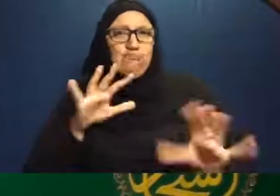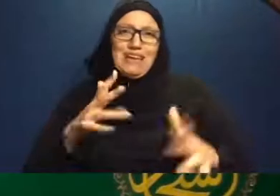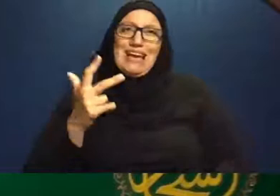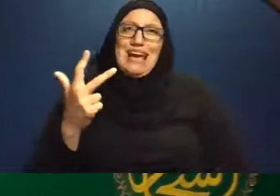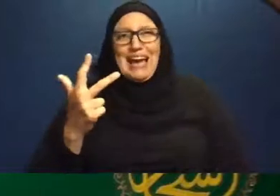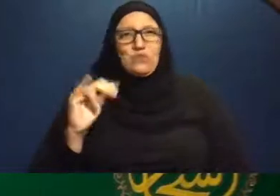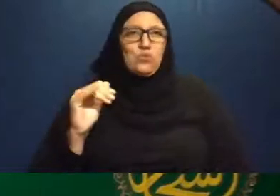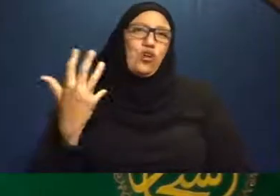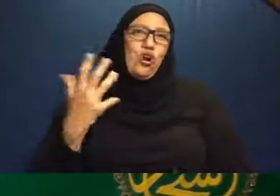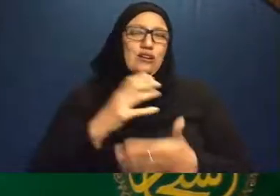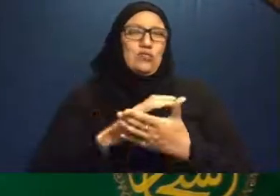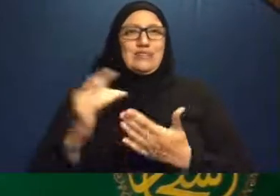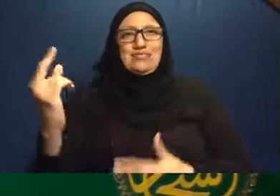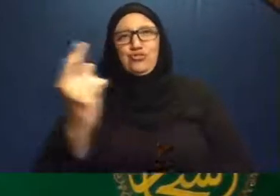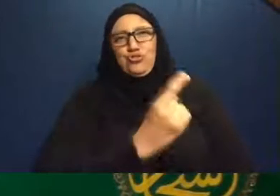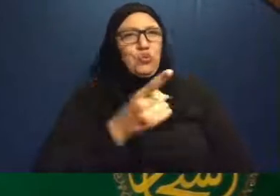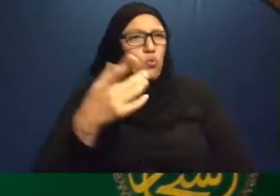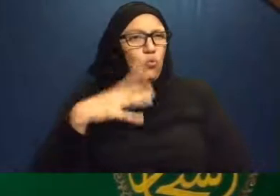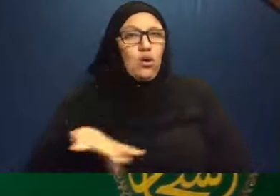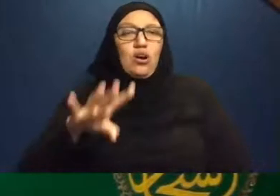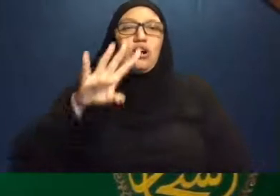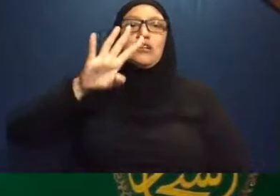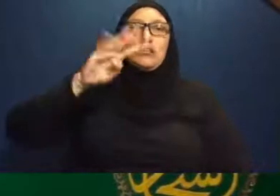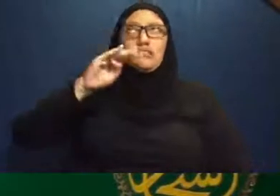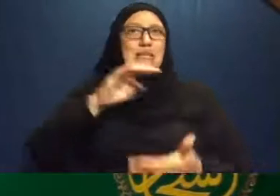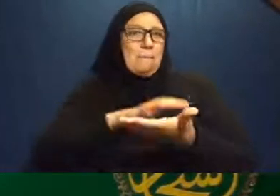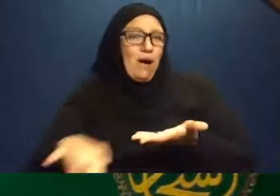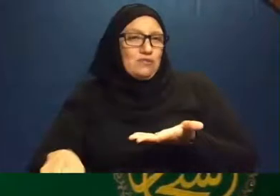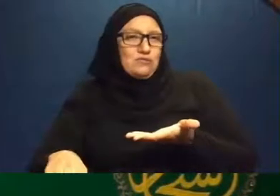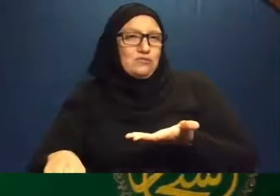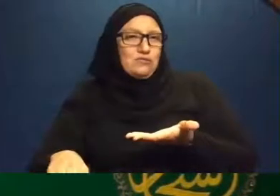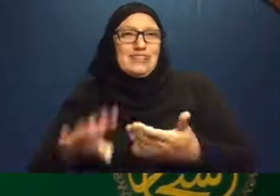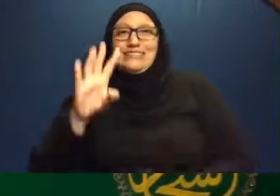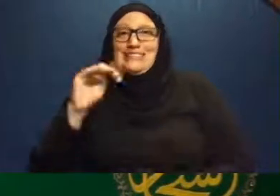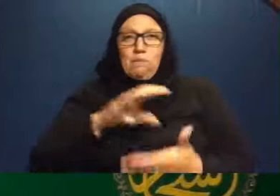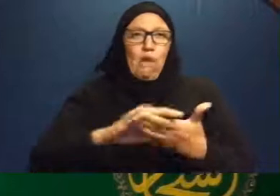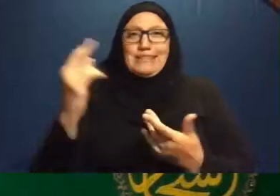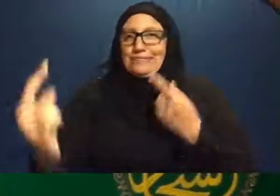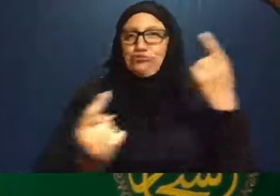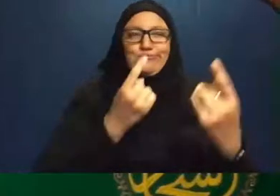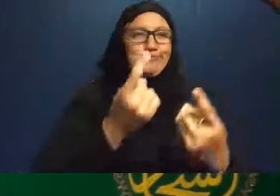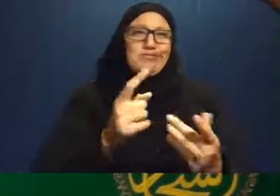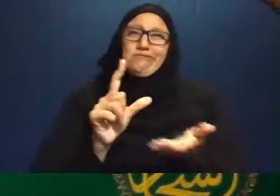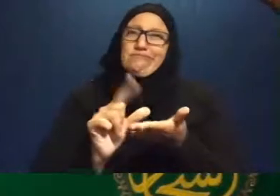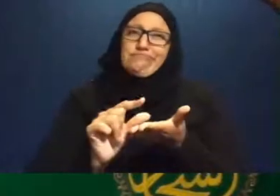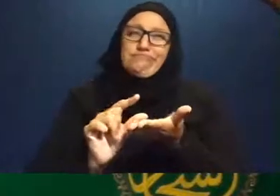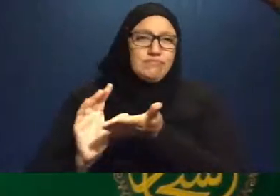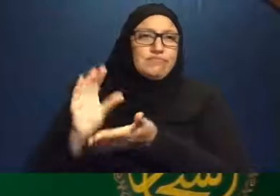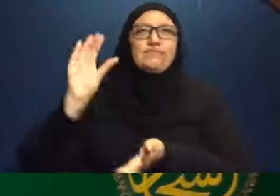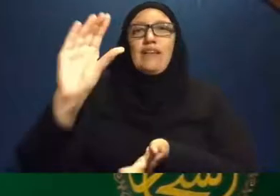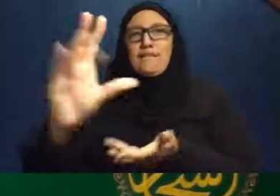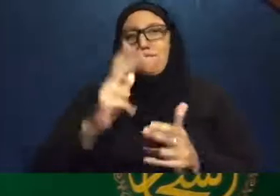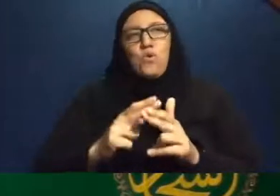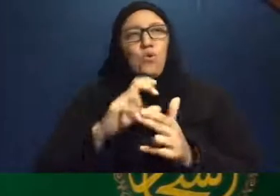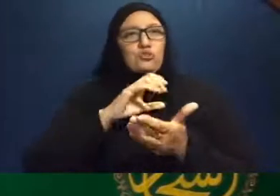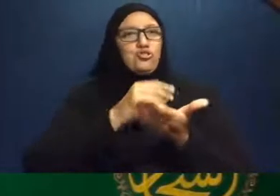about $8-$9. If you want to round it, make it $10. It's not difficult. $10 per person, you